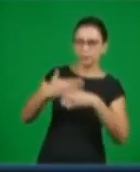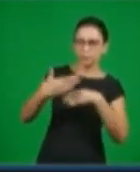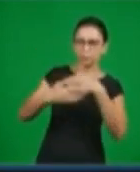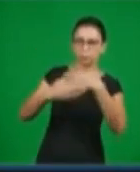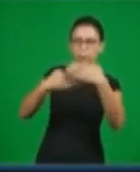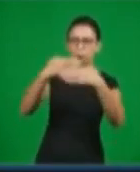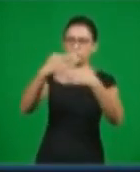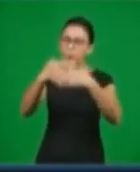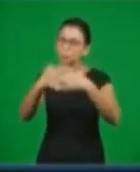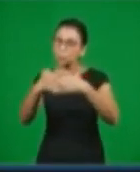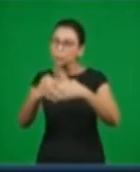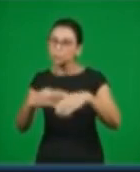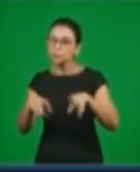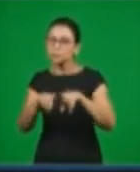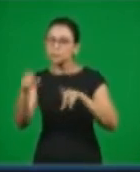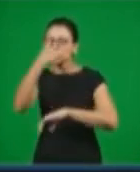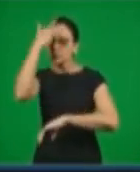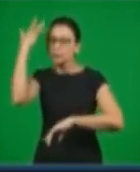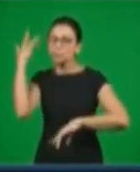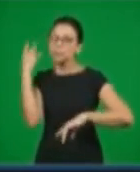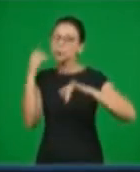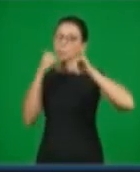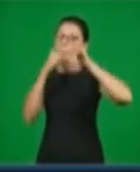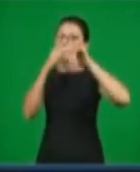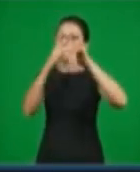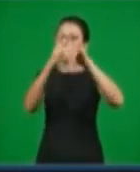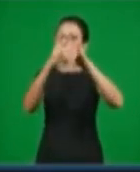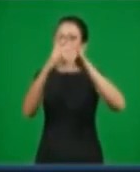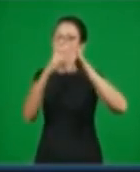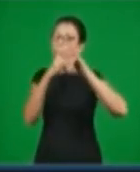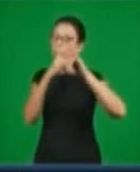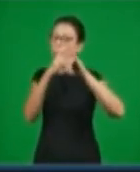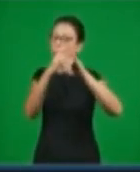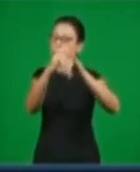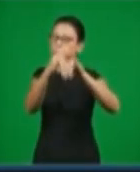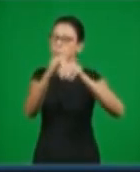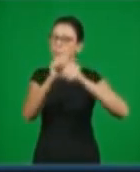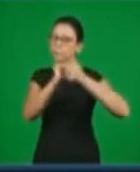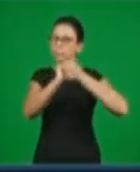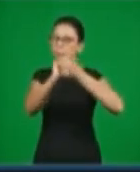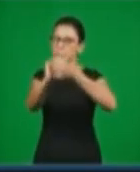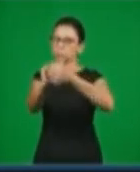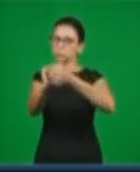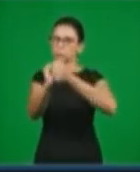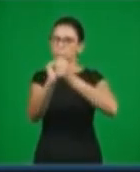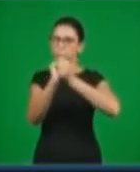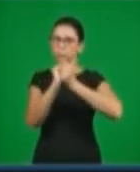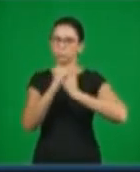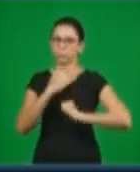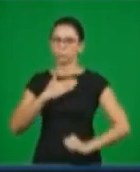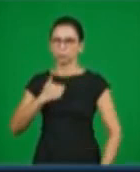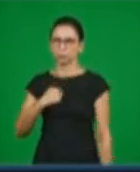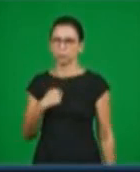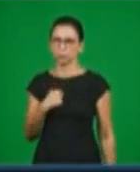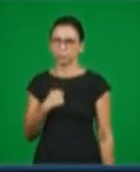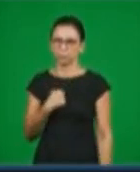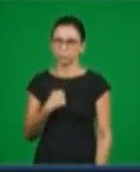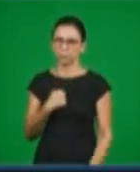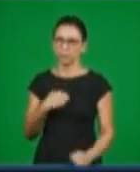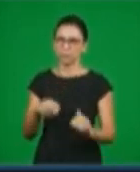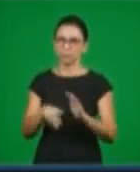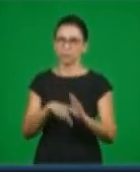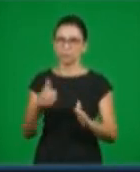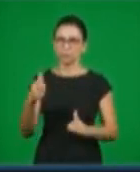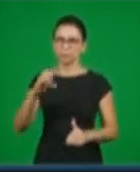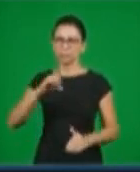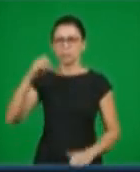and the one who sounded the trumpet was beside me. Verse 19. Then I